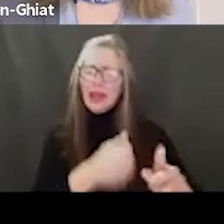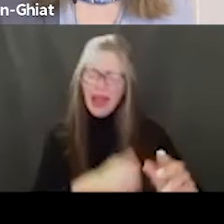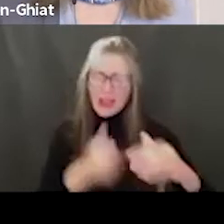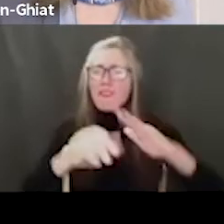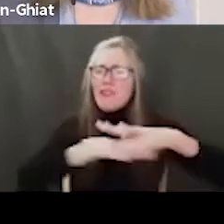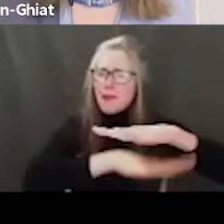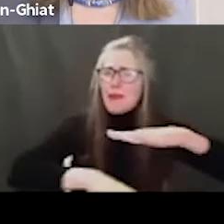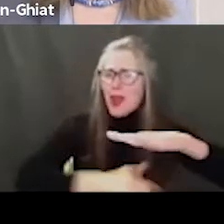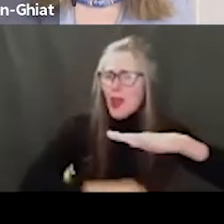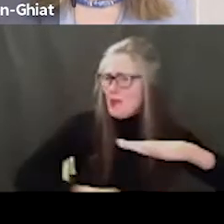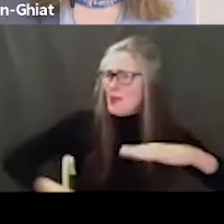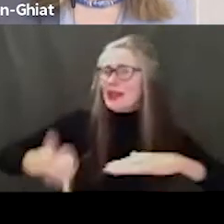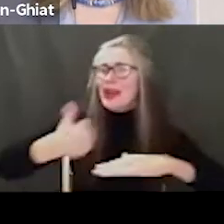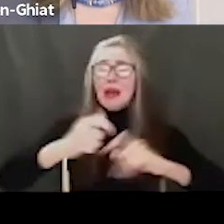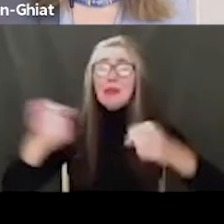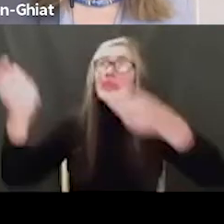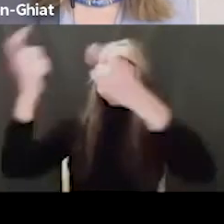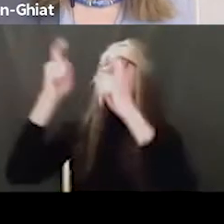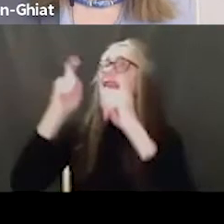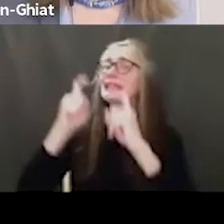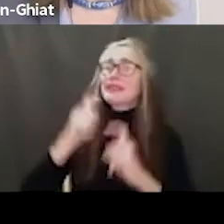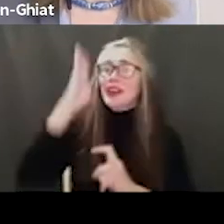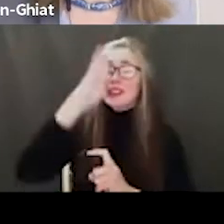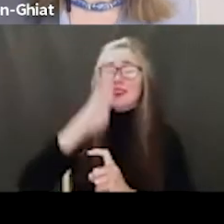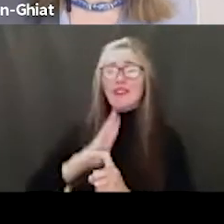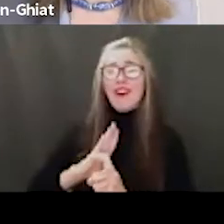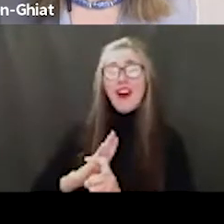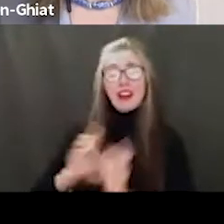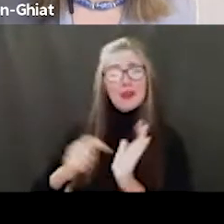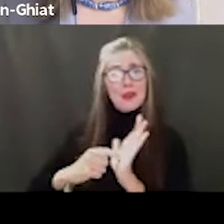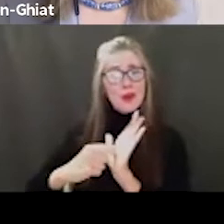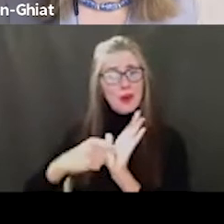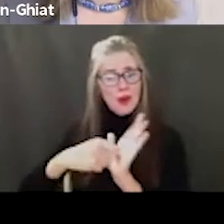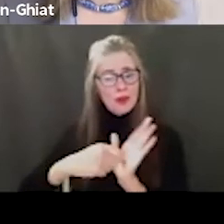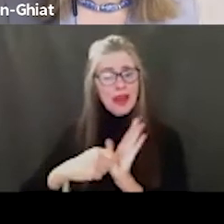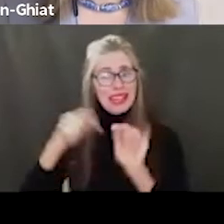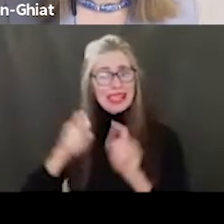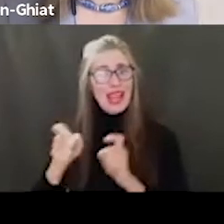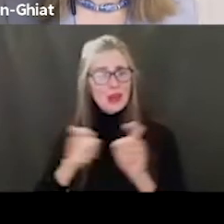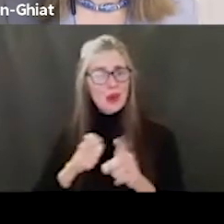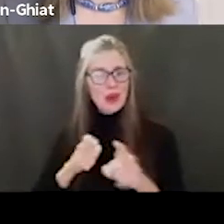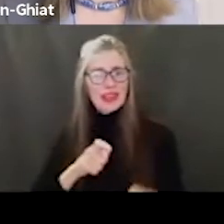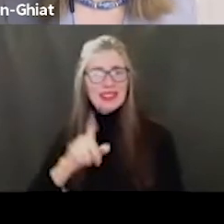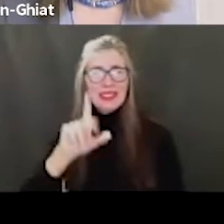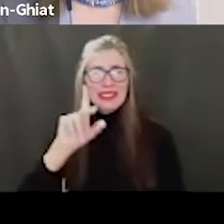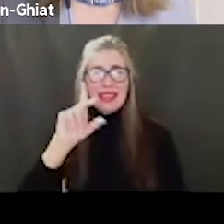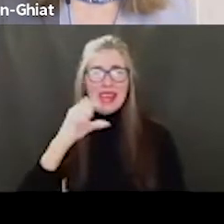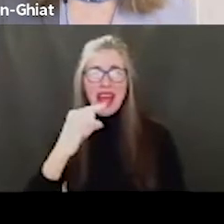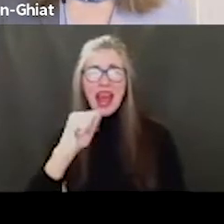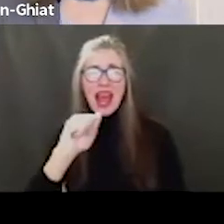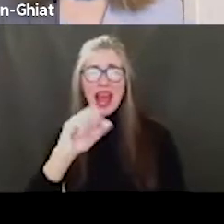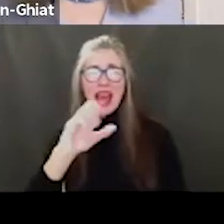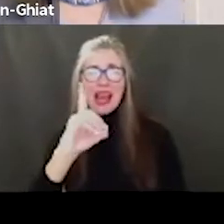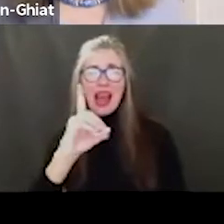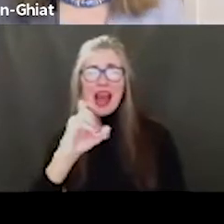you also receive a divine mandate to rule. So this is Gaddafi. With you, we embrace greatness, which